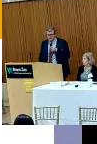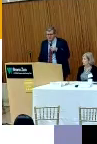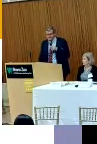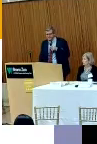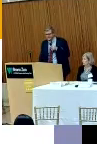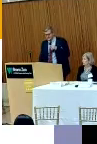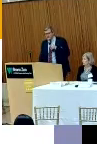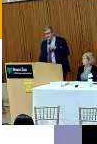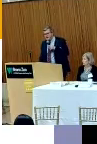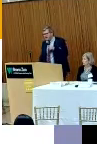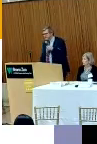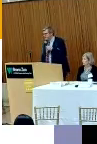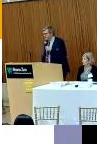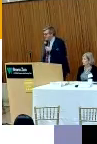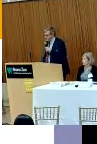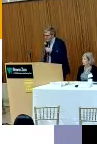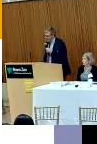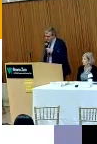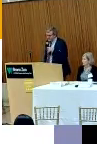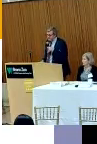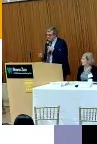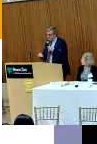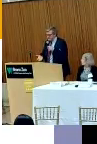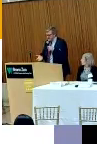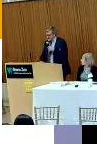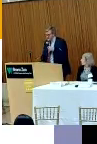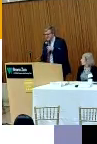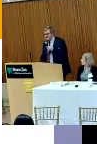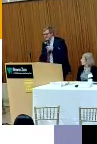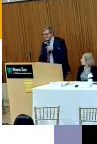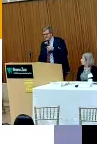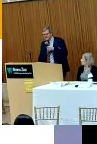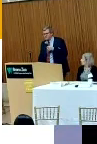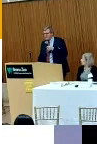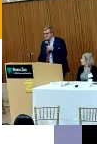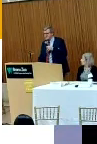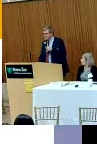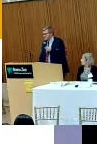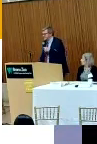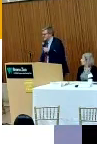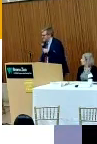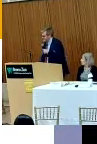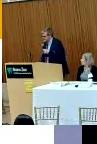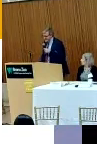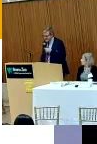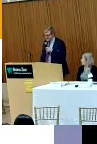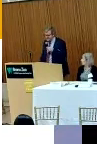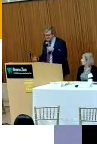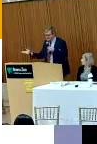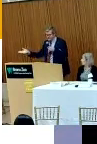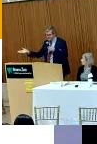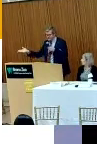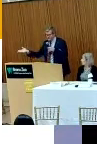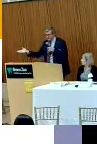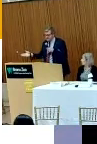certain areas um so this is uh we just have here a case going back to the early 70s actually I